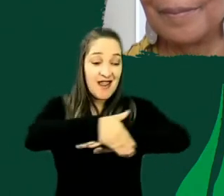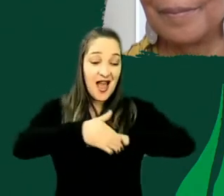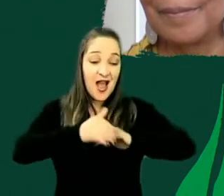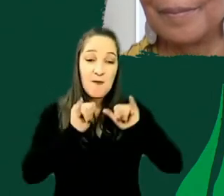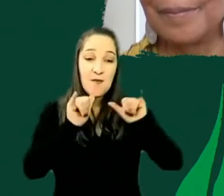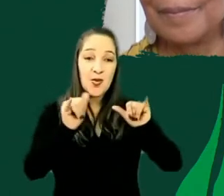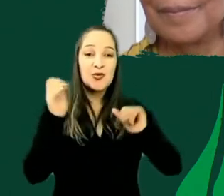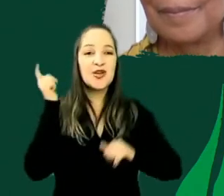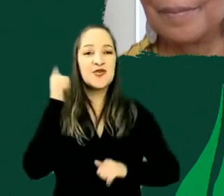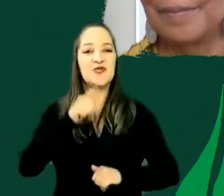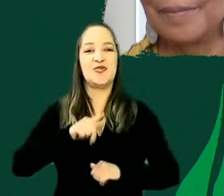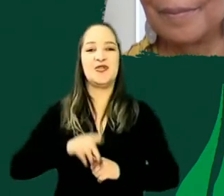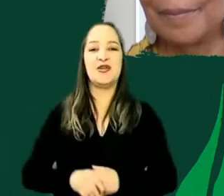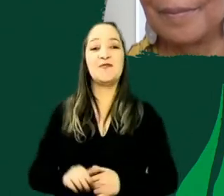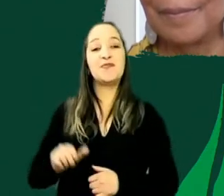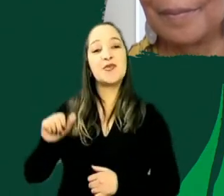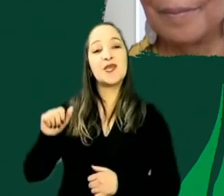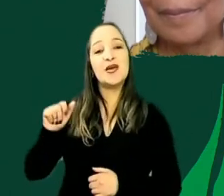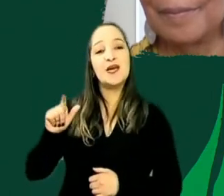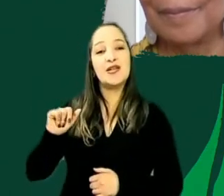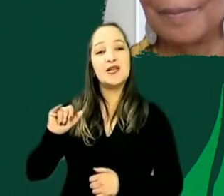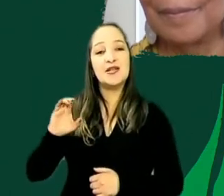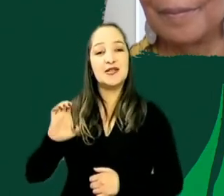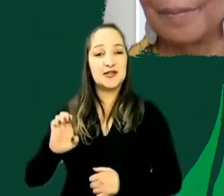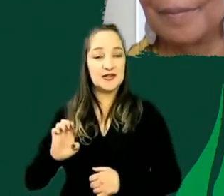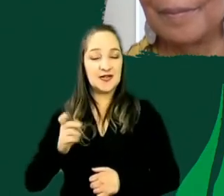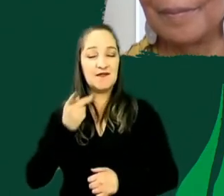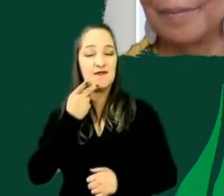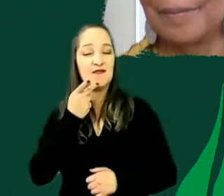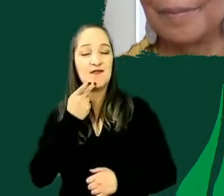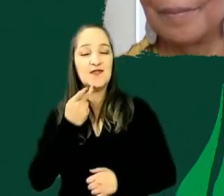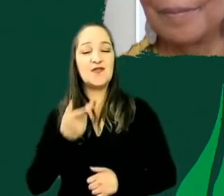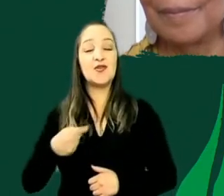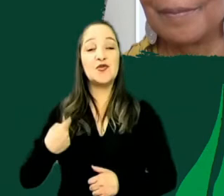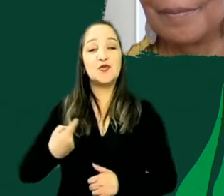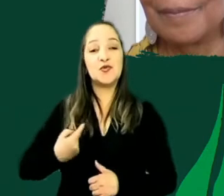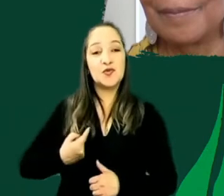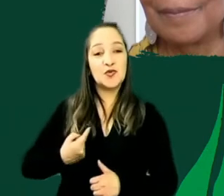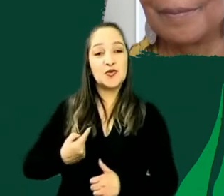out on the streets and into people's hands. When Alice was talking about that